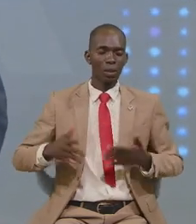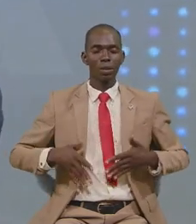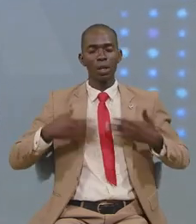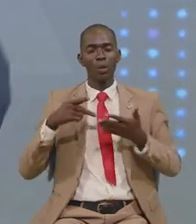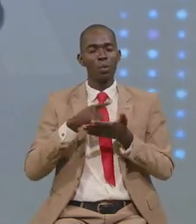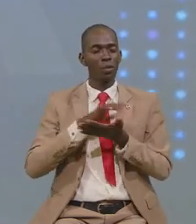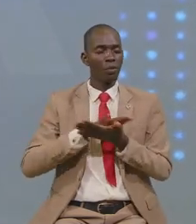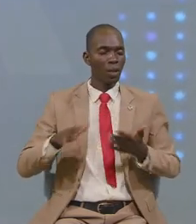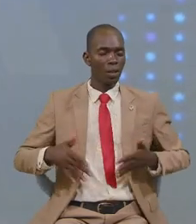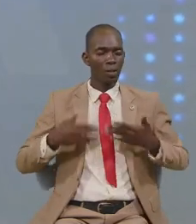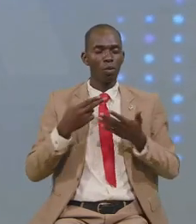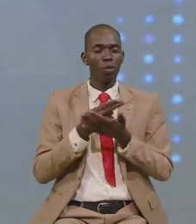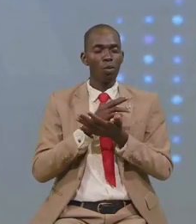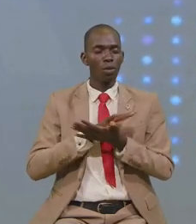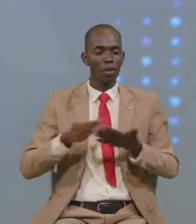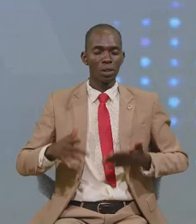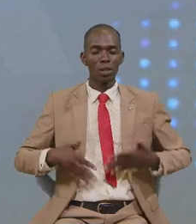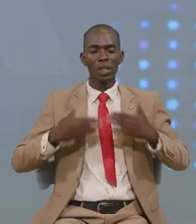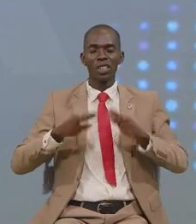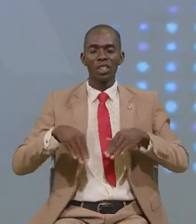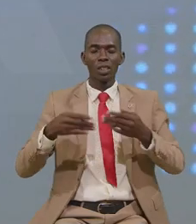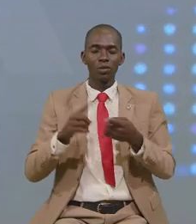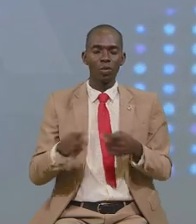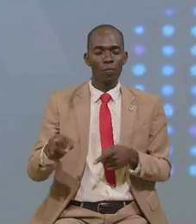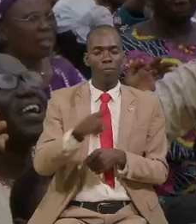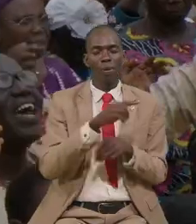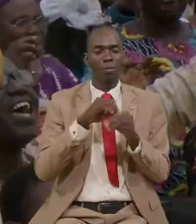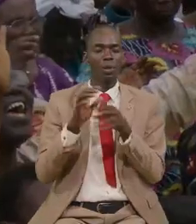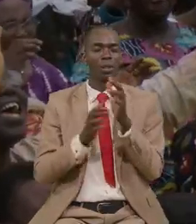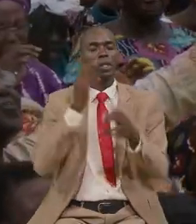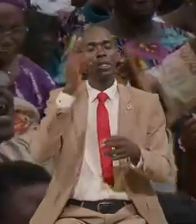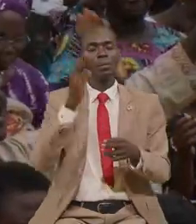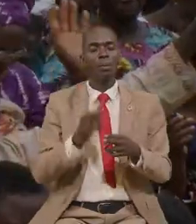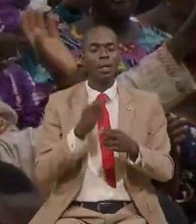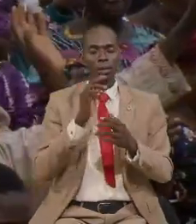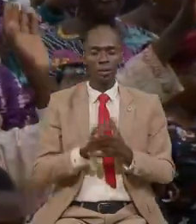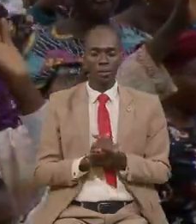holy life, grant to them in Jesus' name.